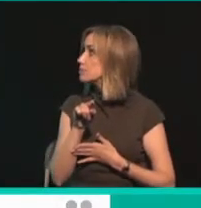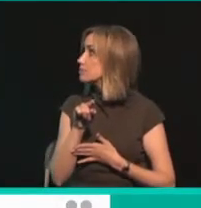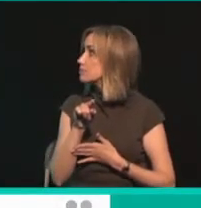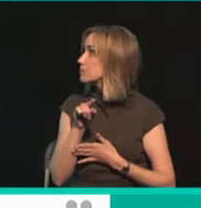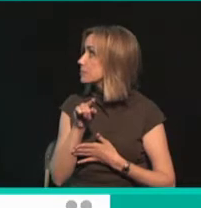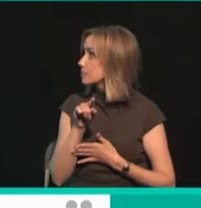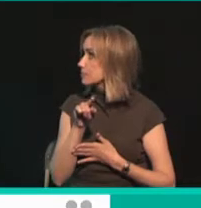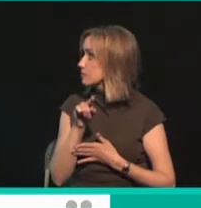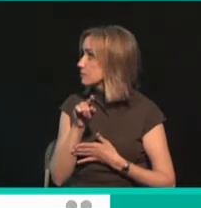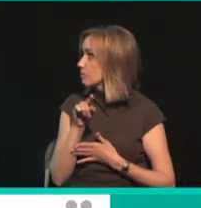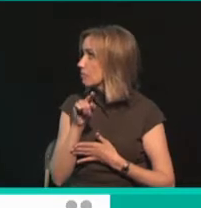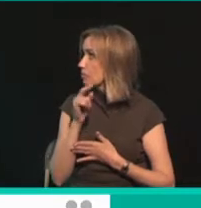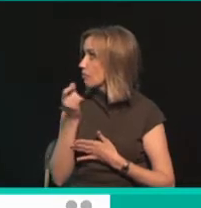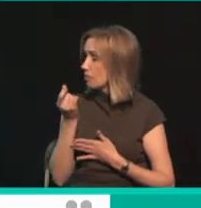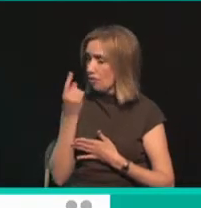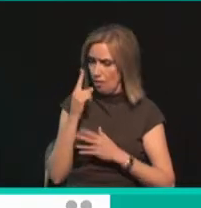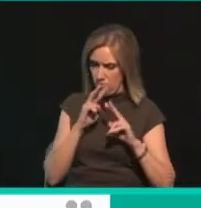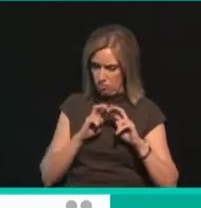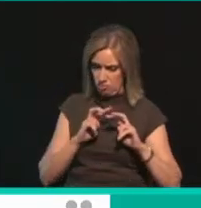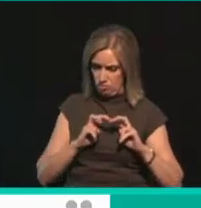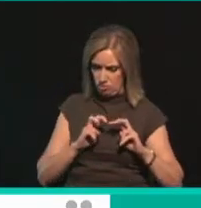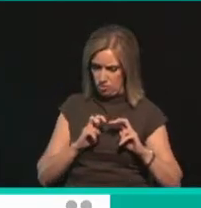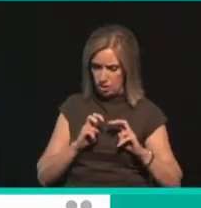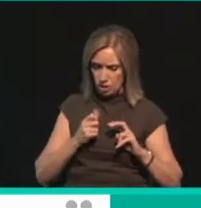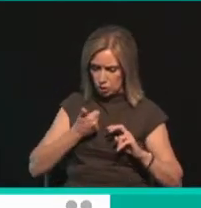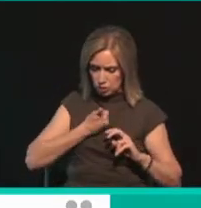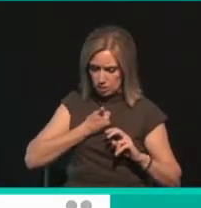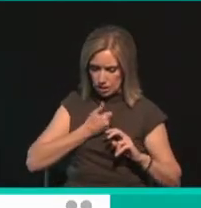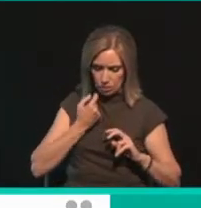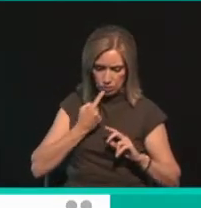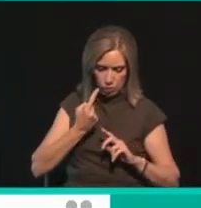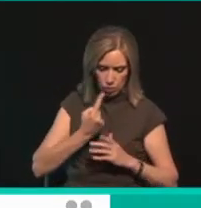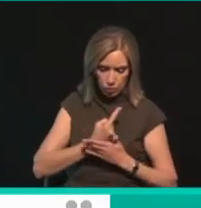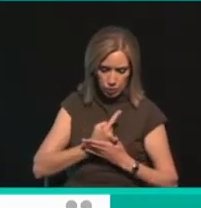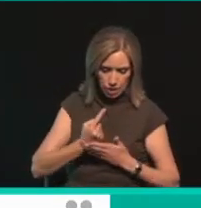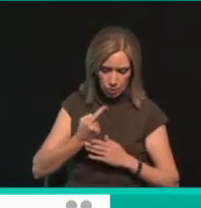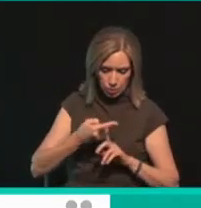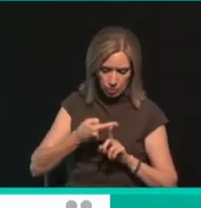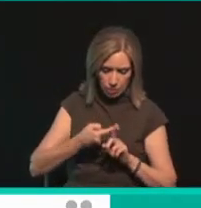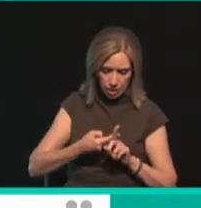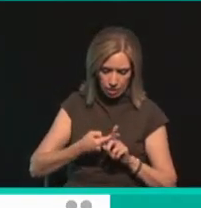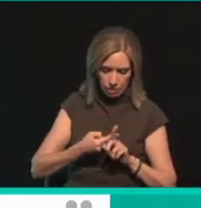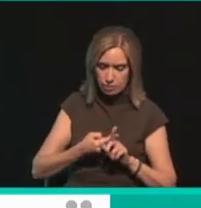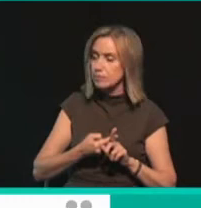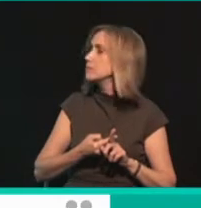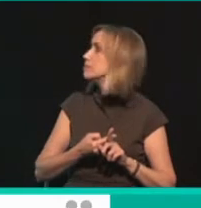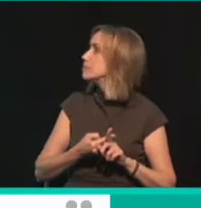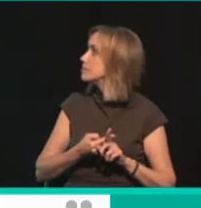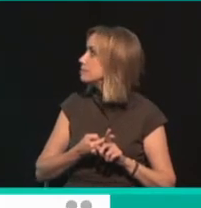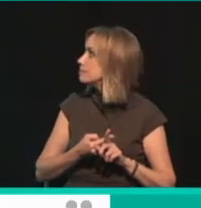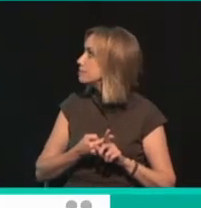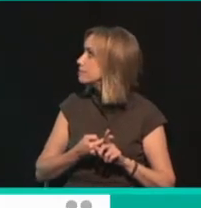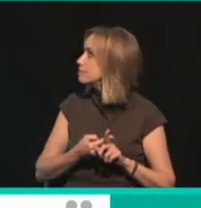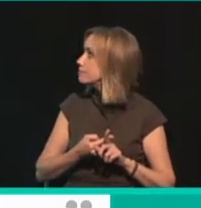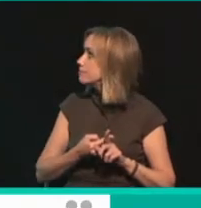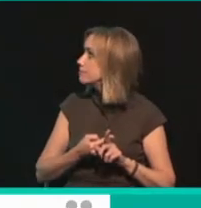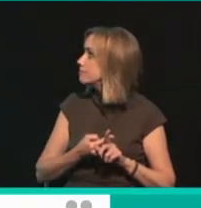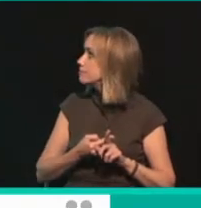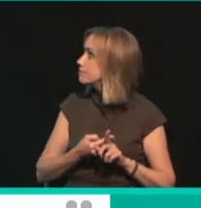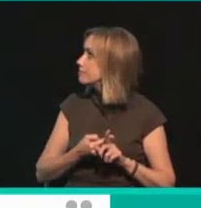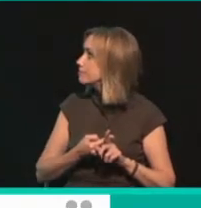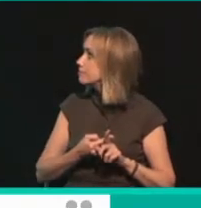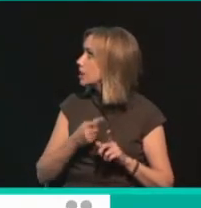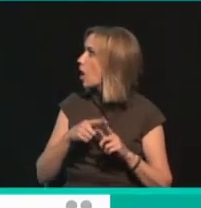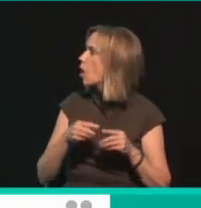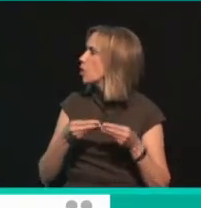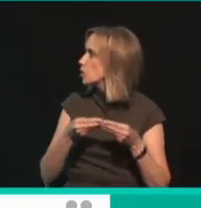you've analyzed your sales for a week or a month, then you've lost sales within that time. If you can